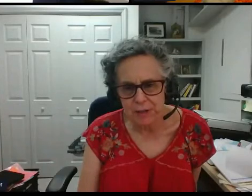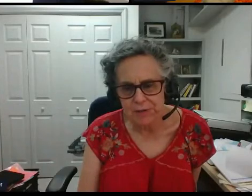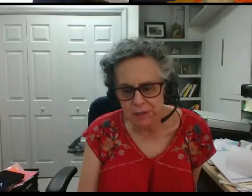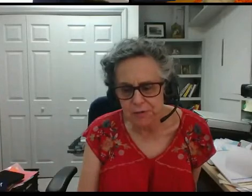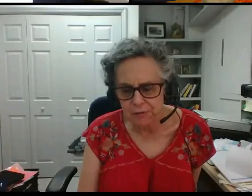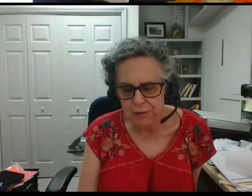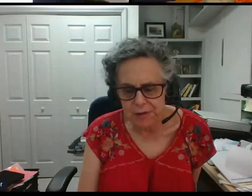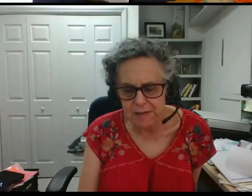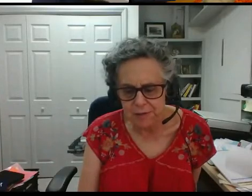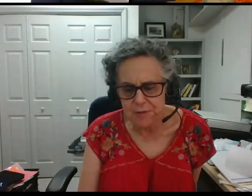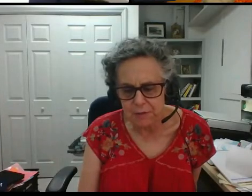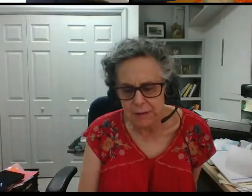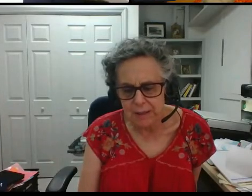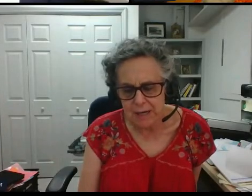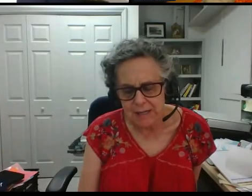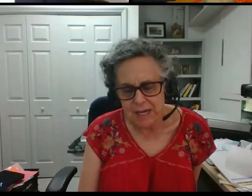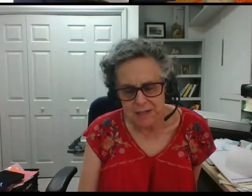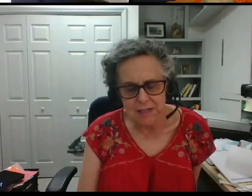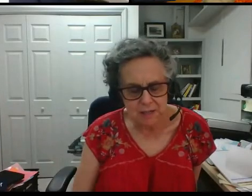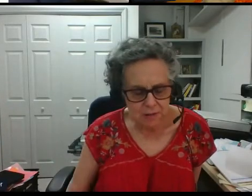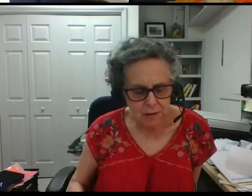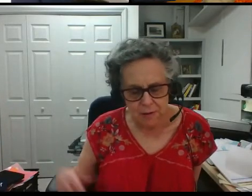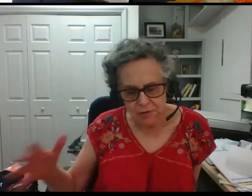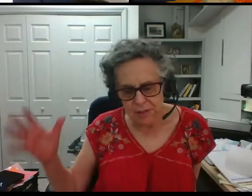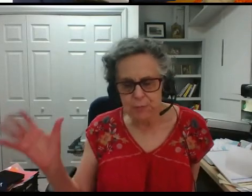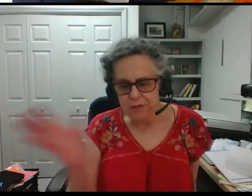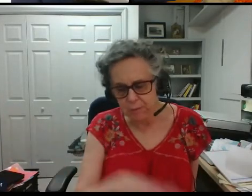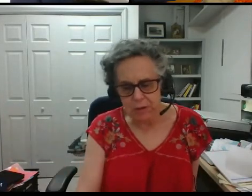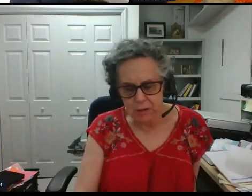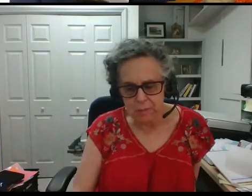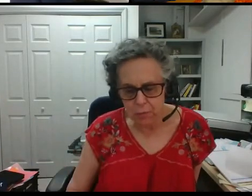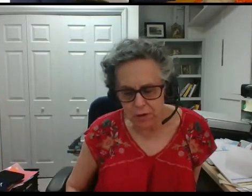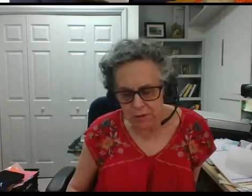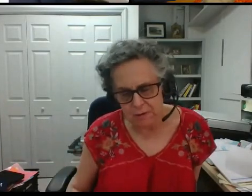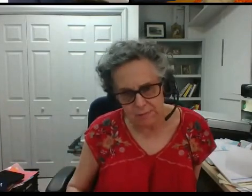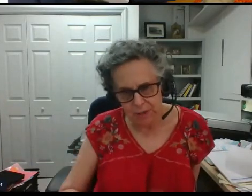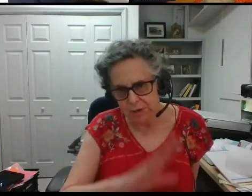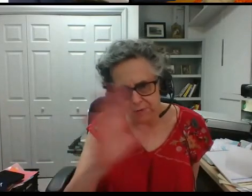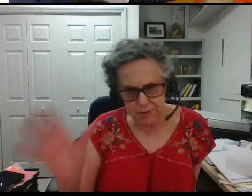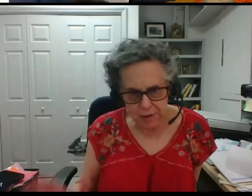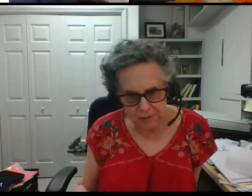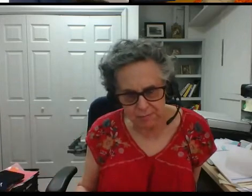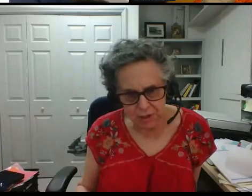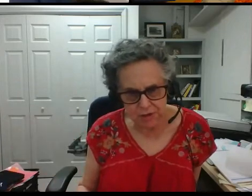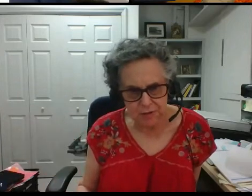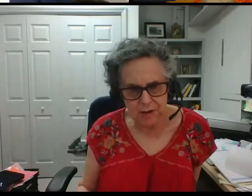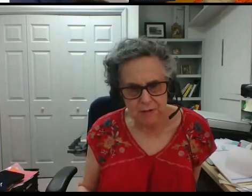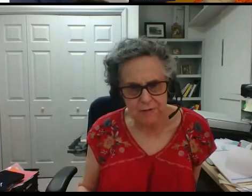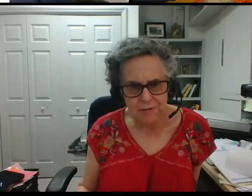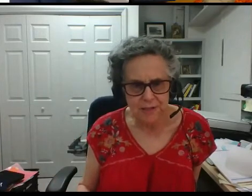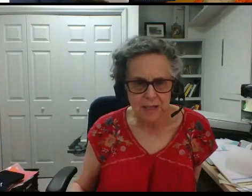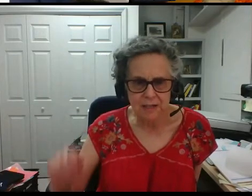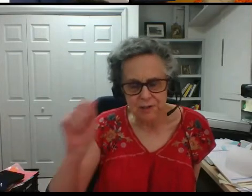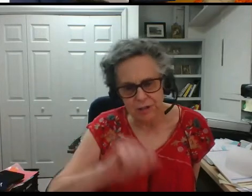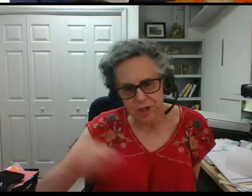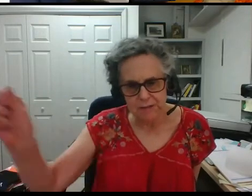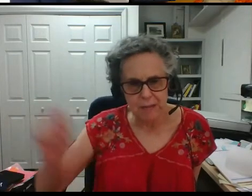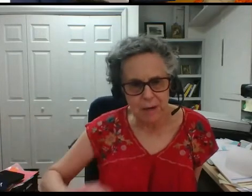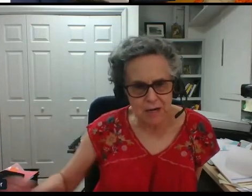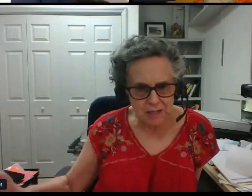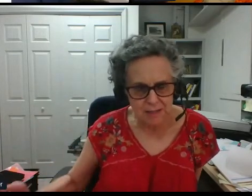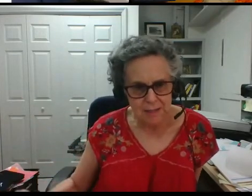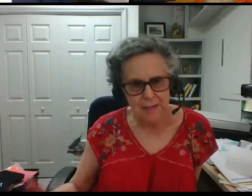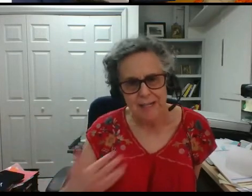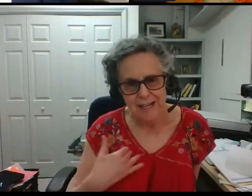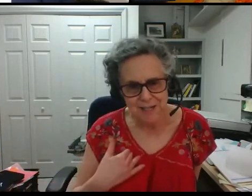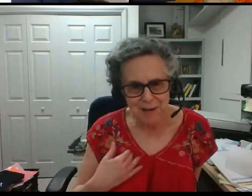there's a tendency just to put someone on a board because of the color of their skin, and you can check that box. And as someone